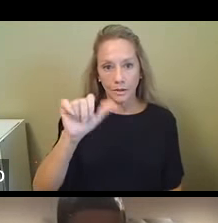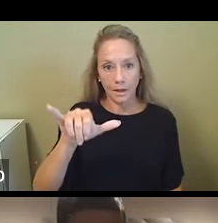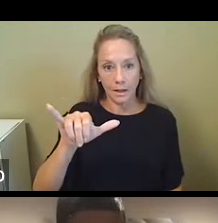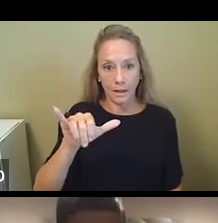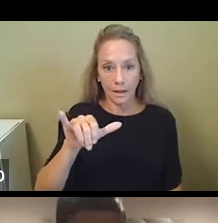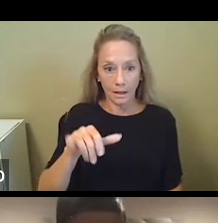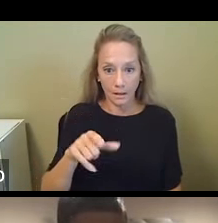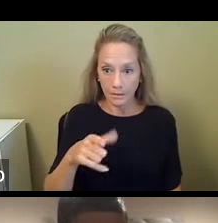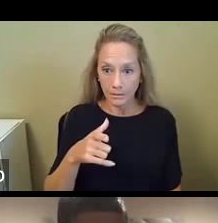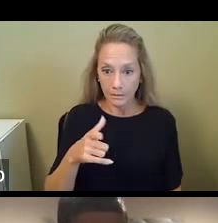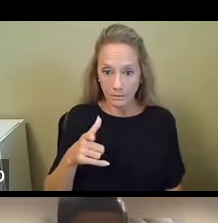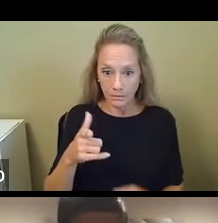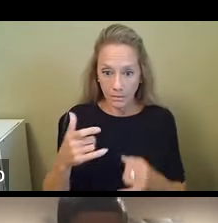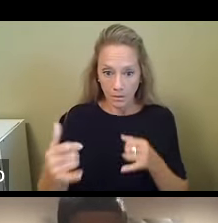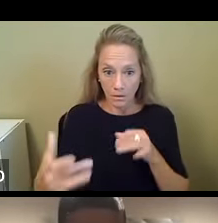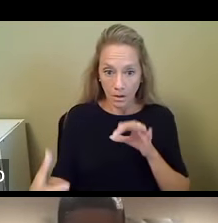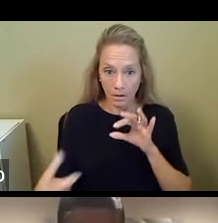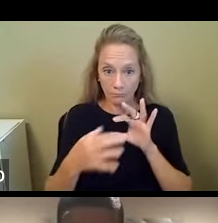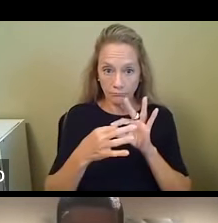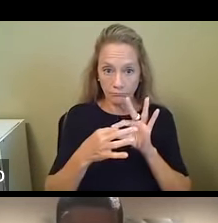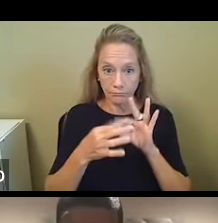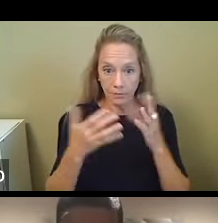comments. Dr.